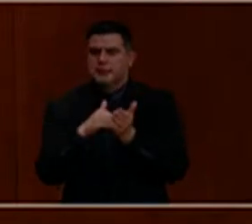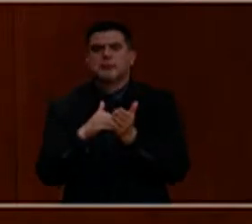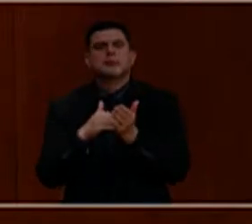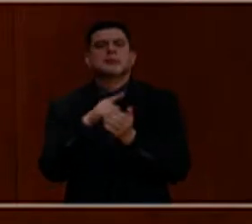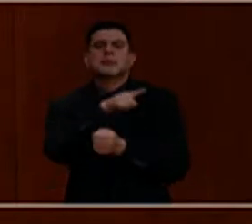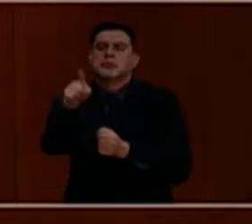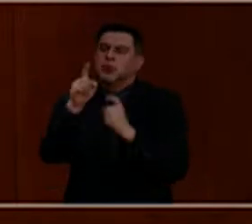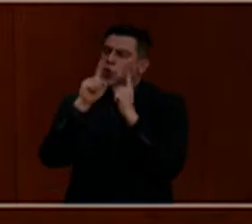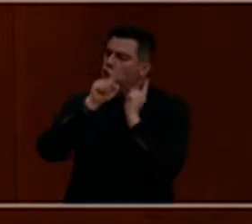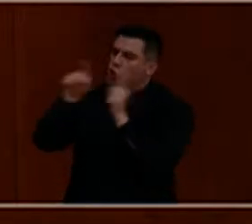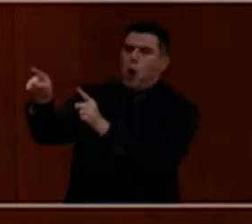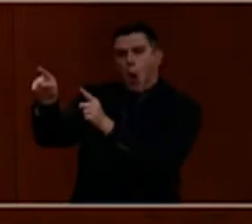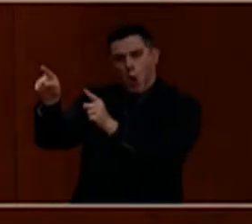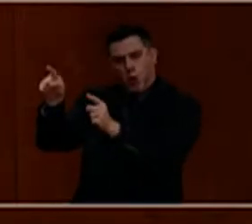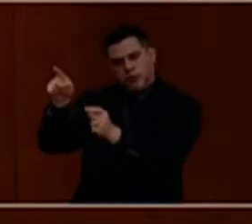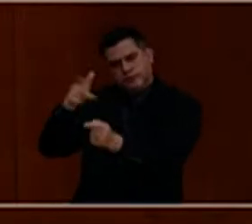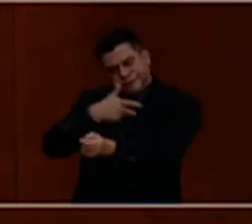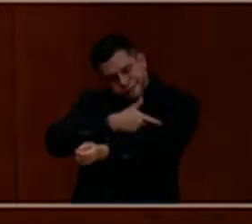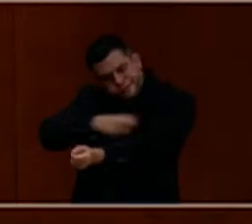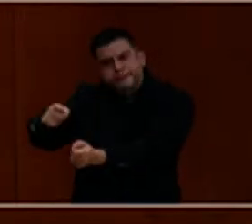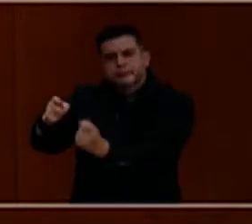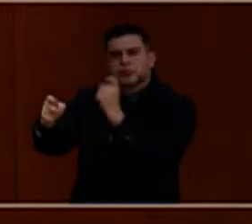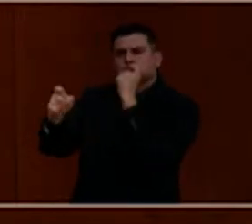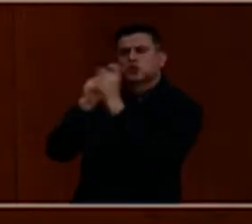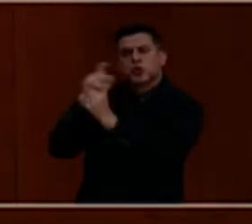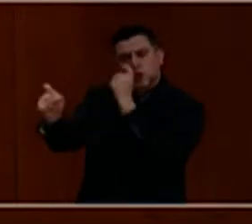not only with this COVID, but giving blood is